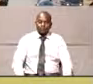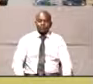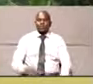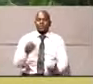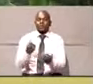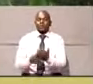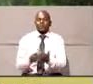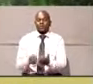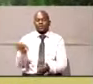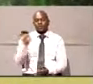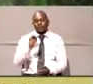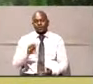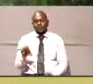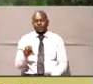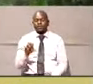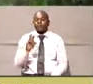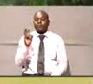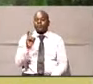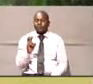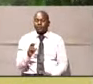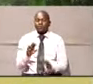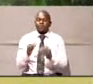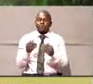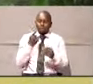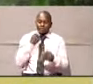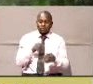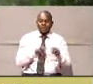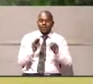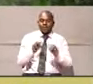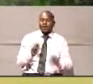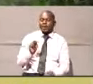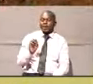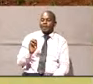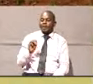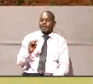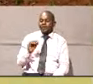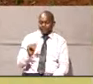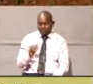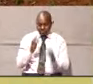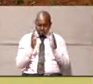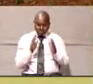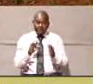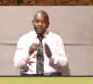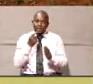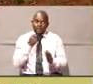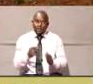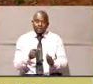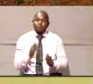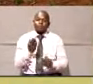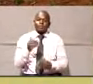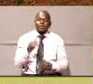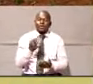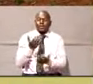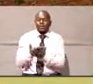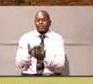Uganda's environment watchdog, the National Environment Management Authority, is concerned. They say rampant